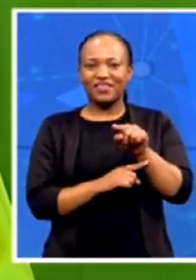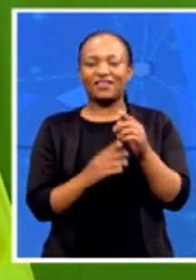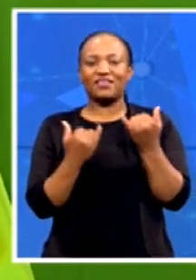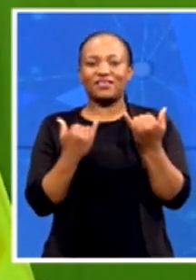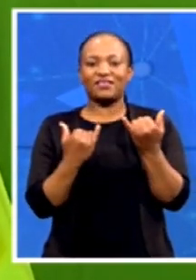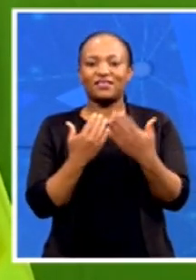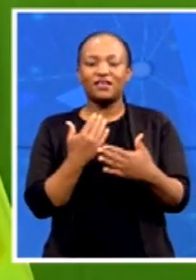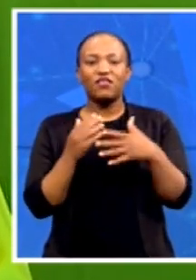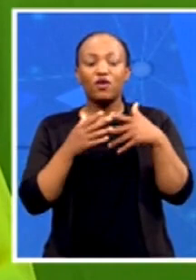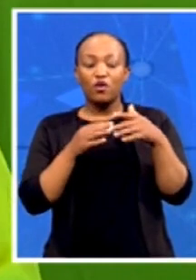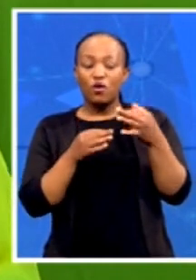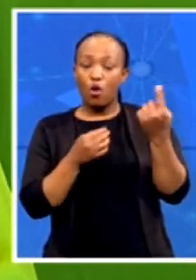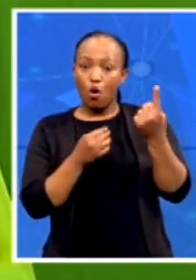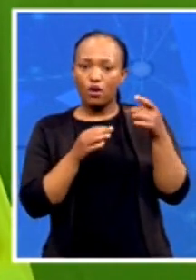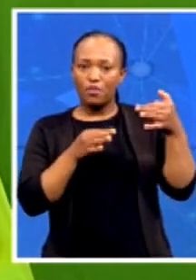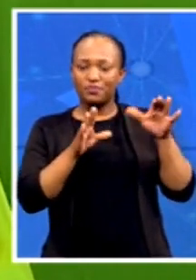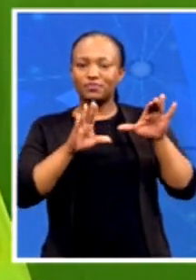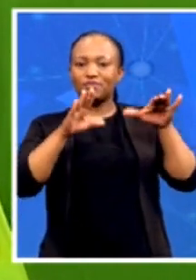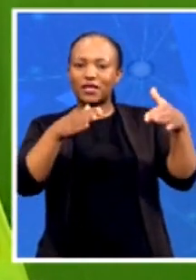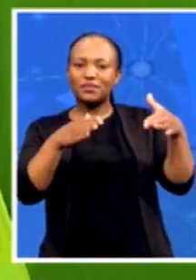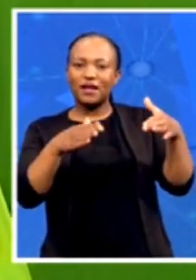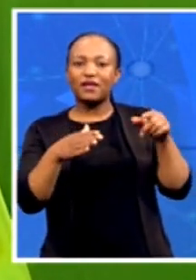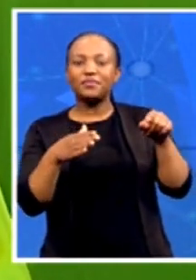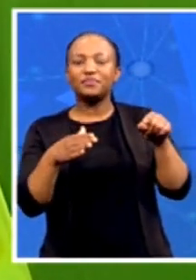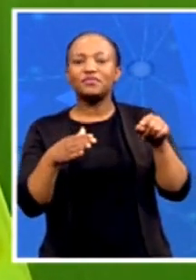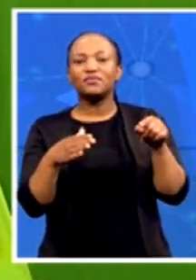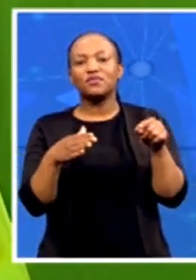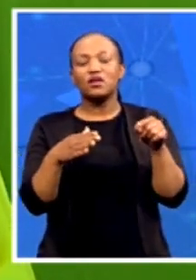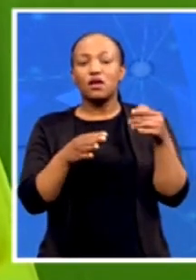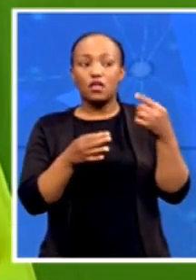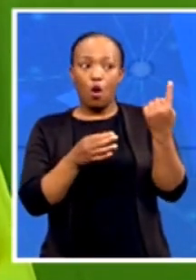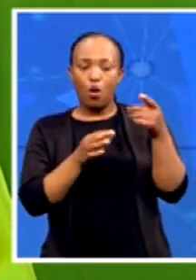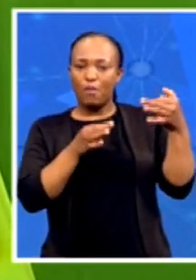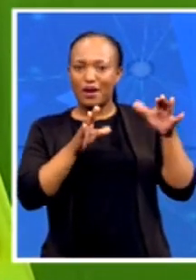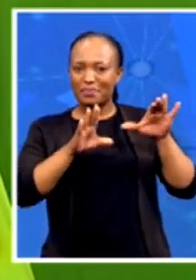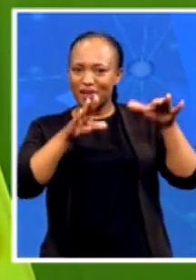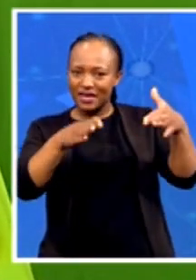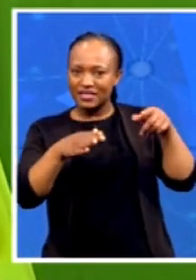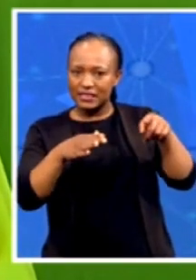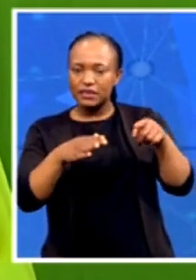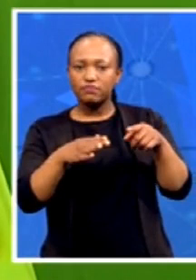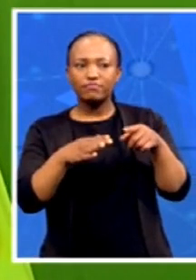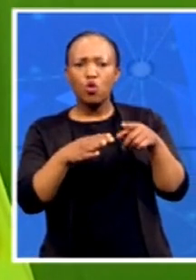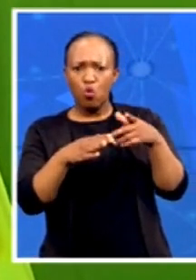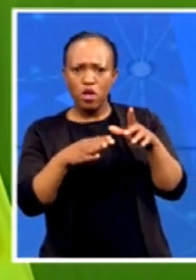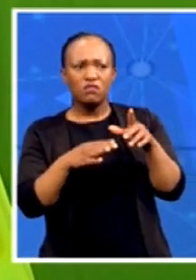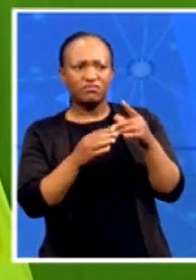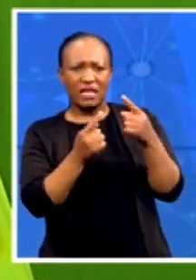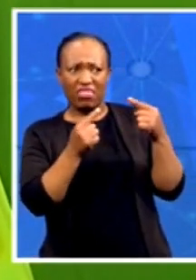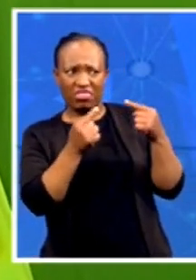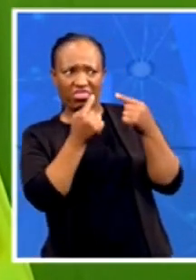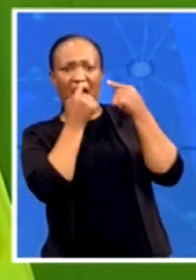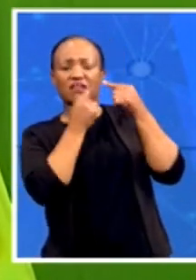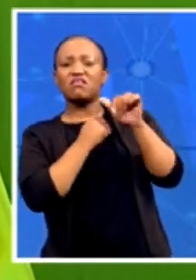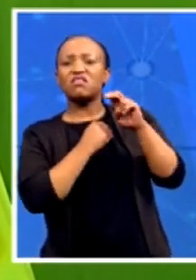country. We're the only party that's actually threatening ANC, because the 6 municipalities we decided